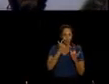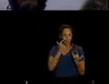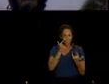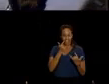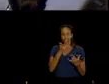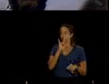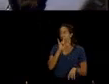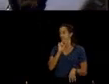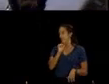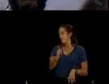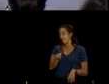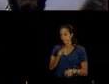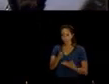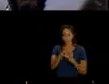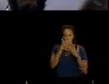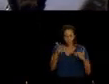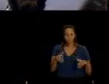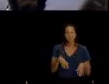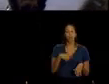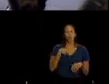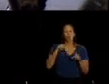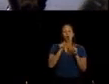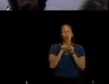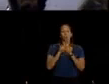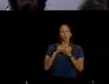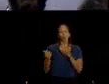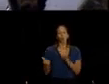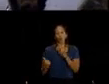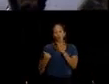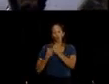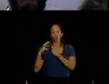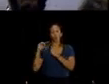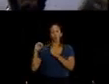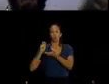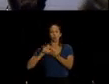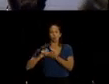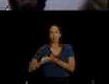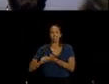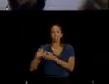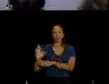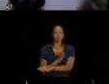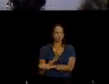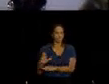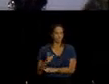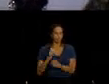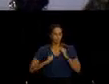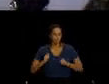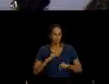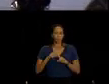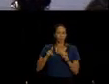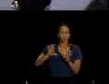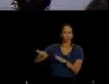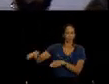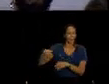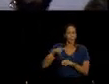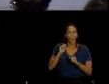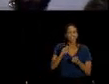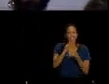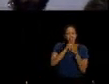romantic comedy. I'm also co-writing a musical. I can't sing, so that's off the table. But I can write the